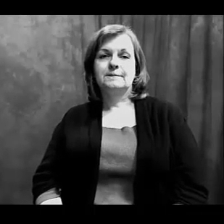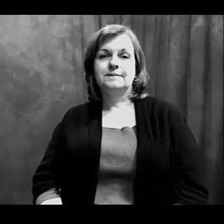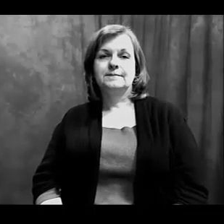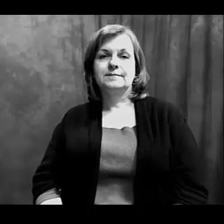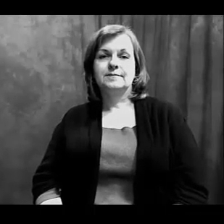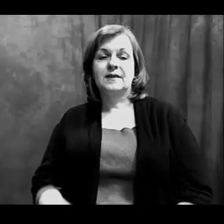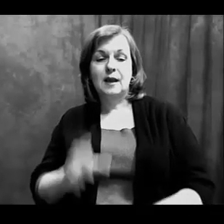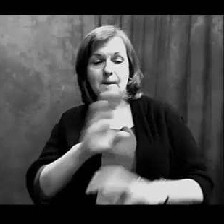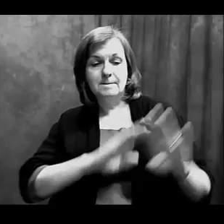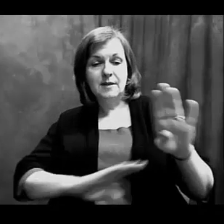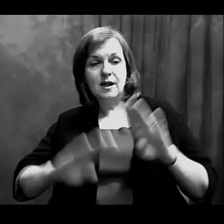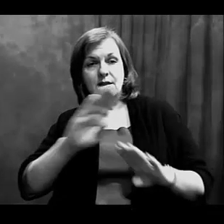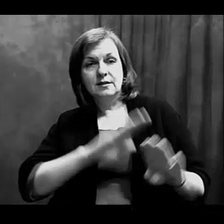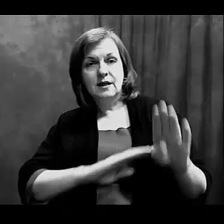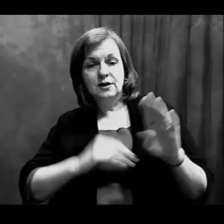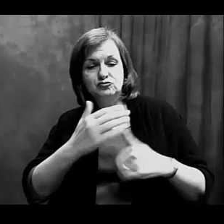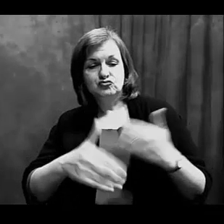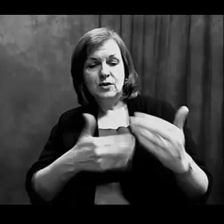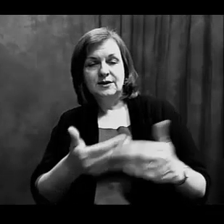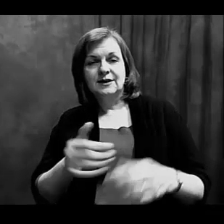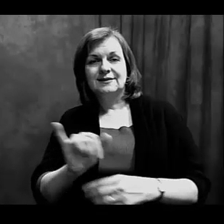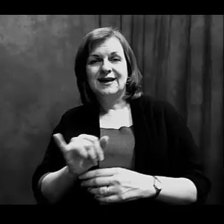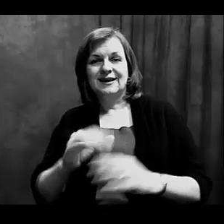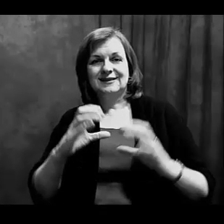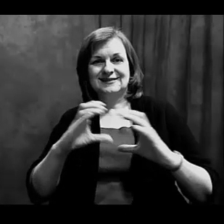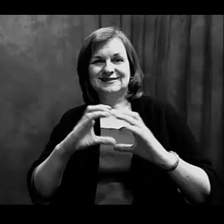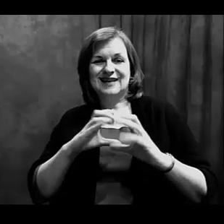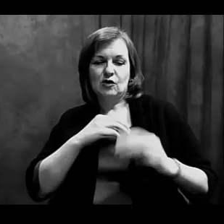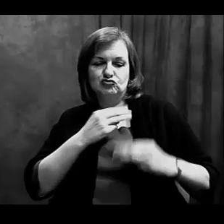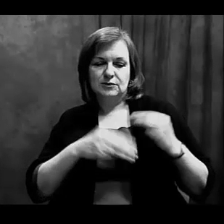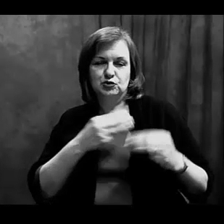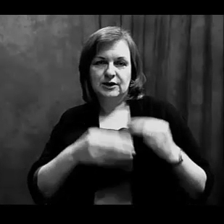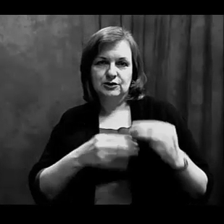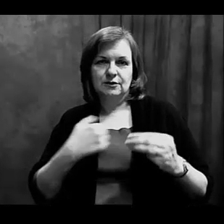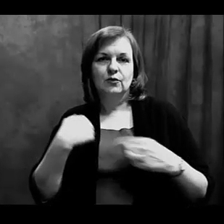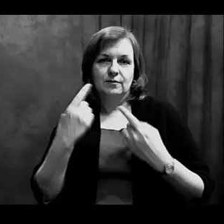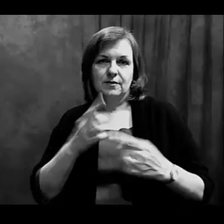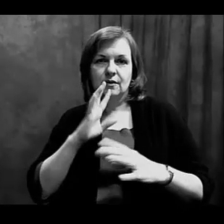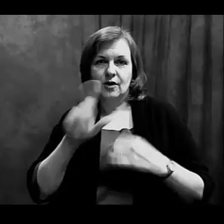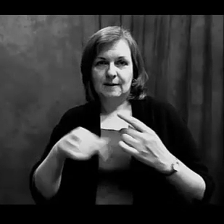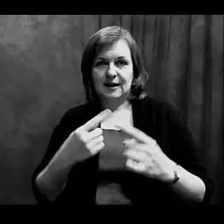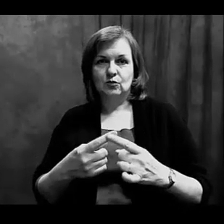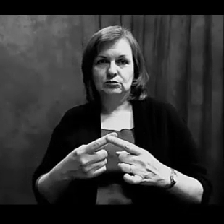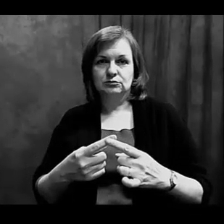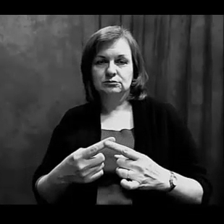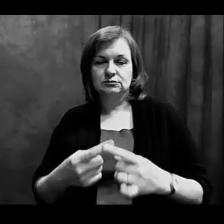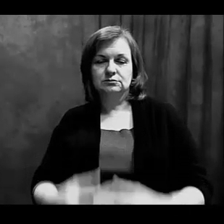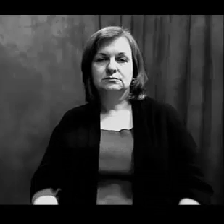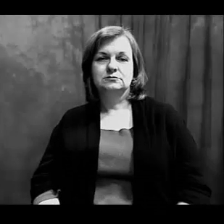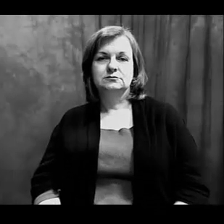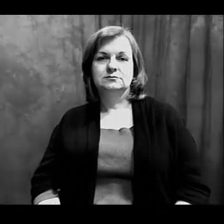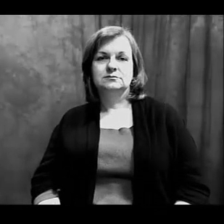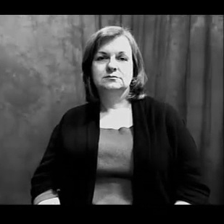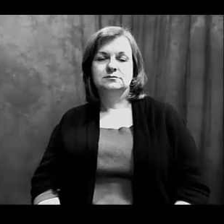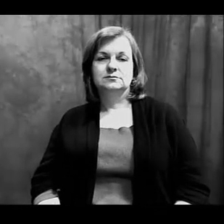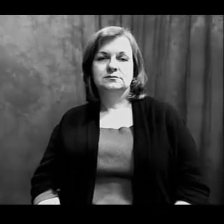When we look at biological processes, things like this cell respiration we've been talking about,